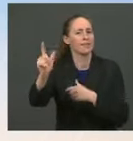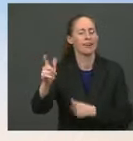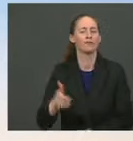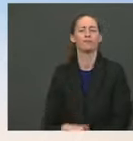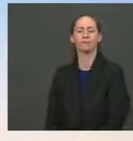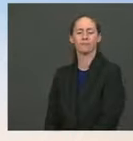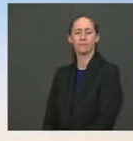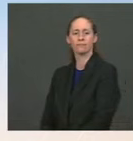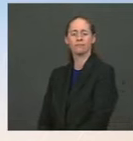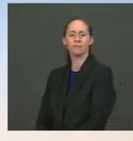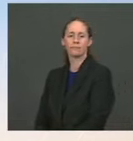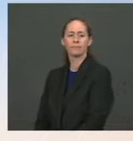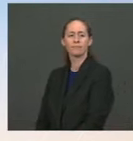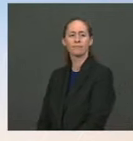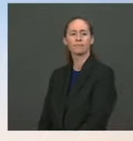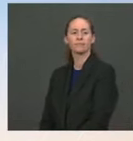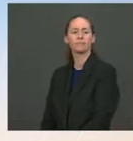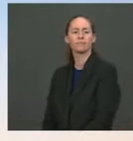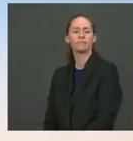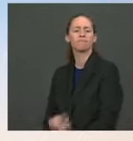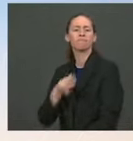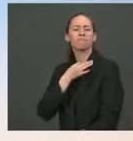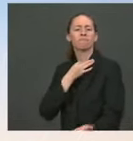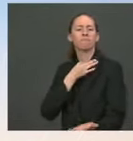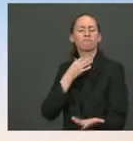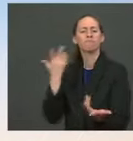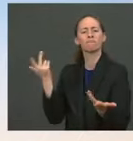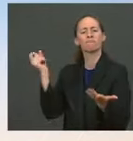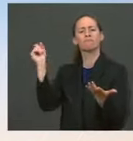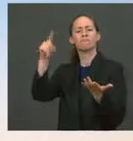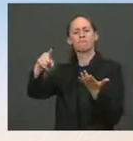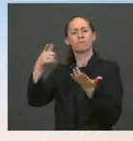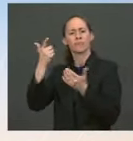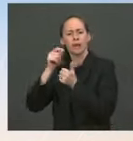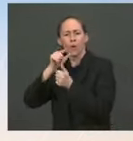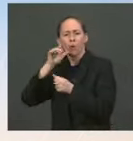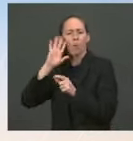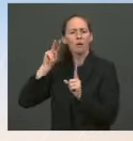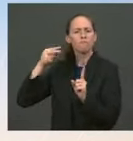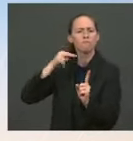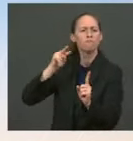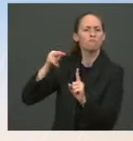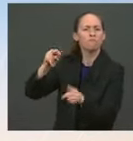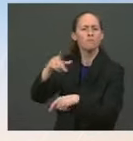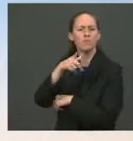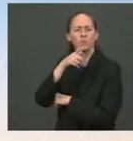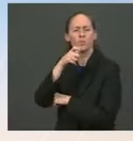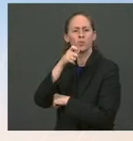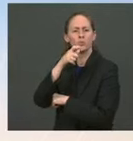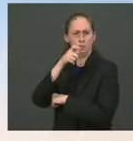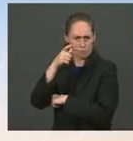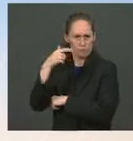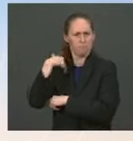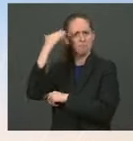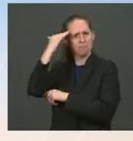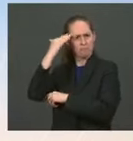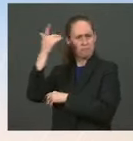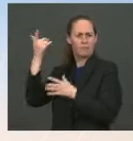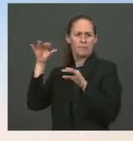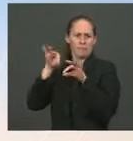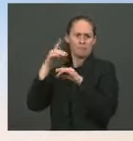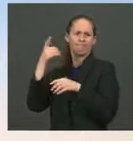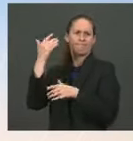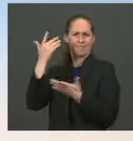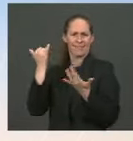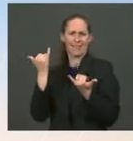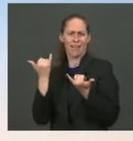comments on oversight, you all have talked about how important preventing waste and fraud and abuse are to the president. So can you speak about what